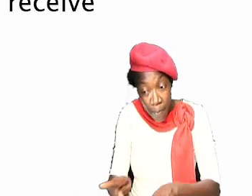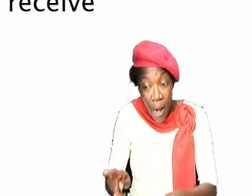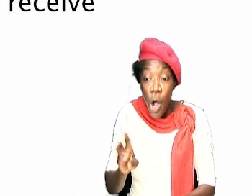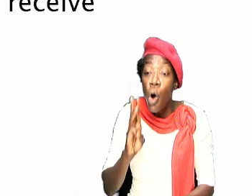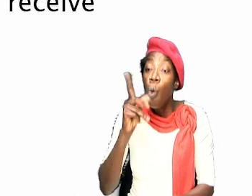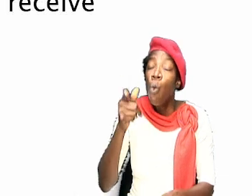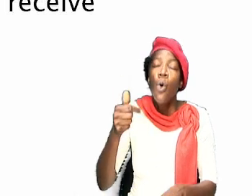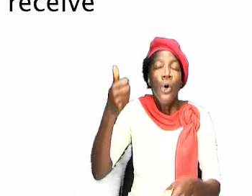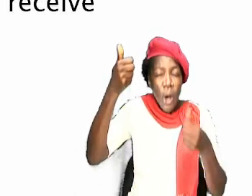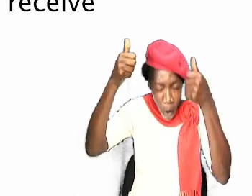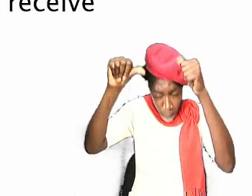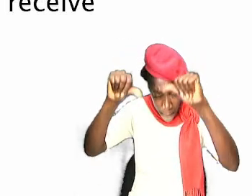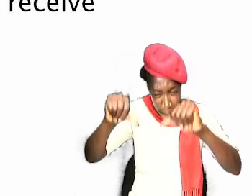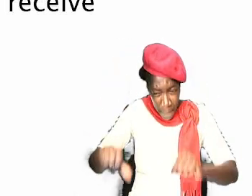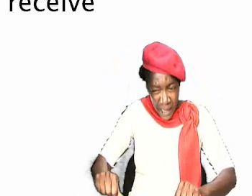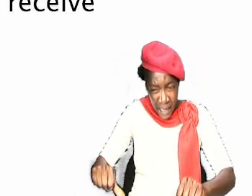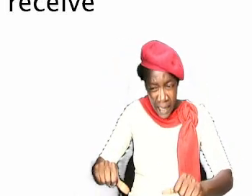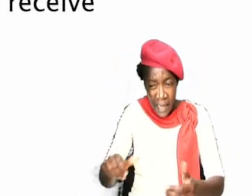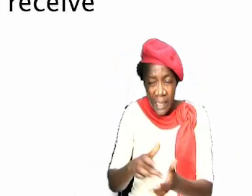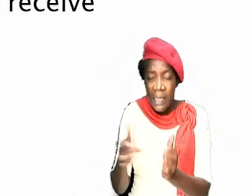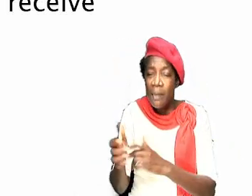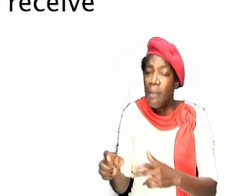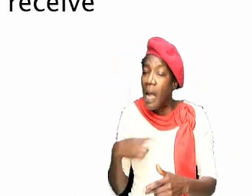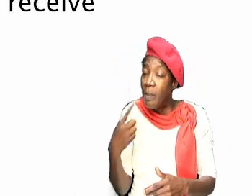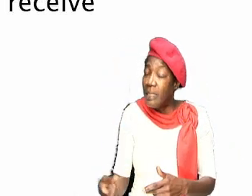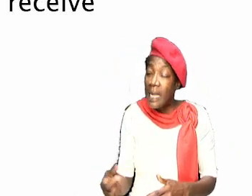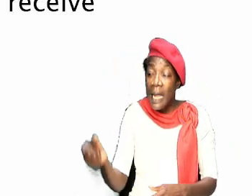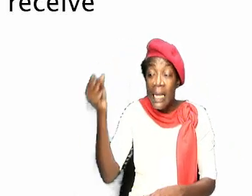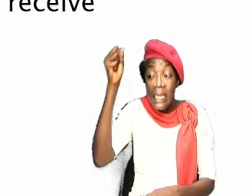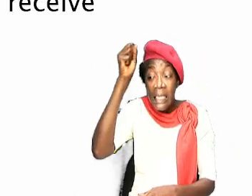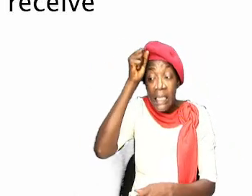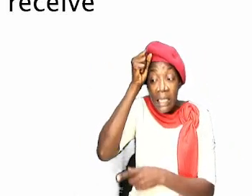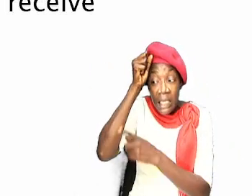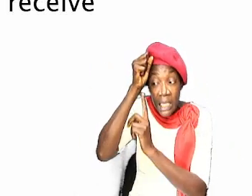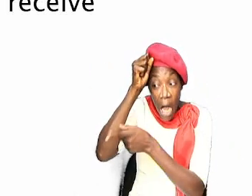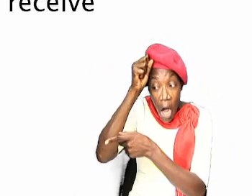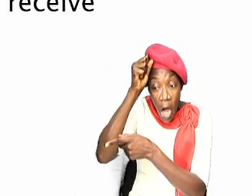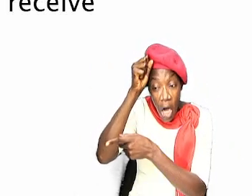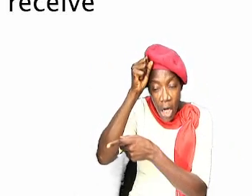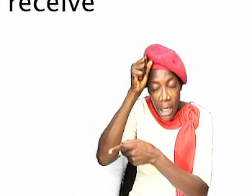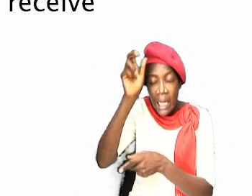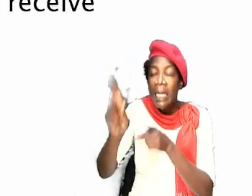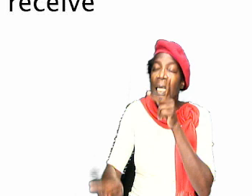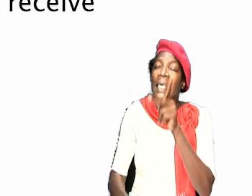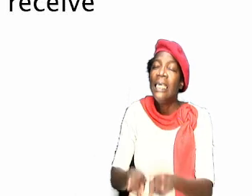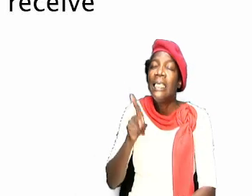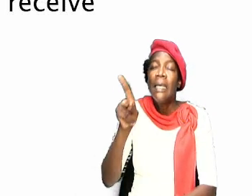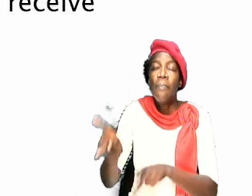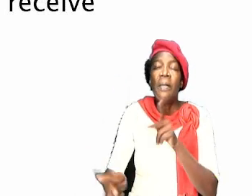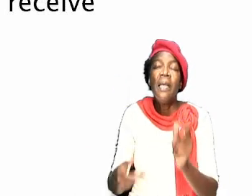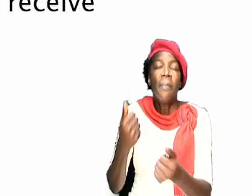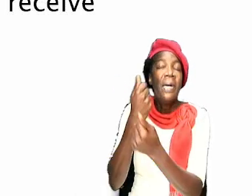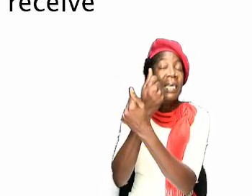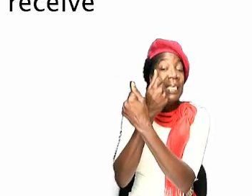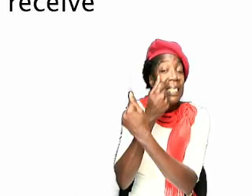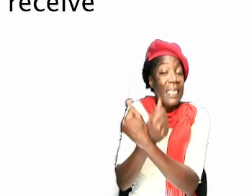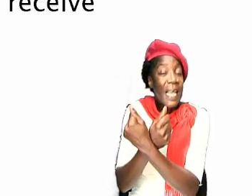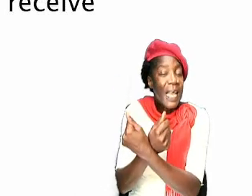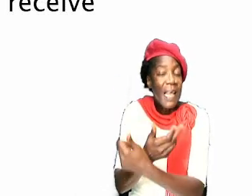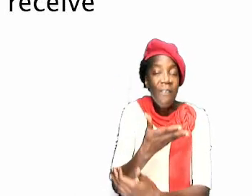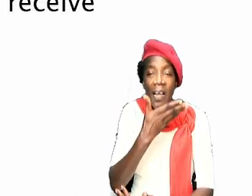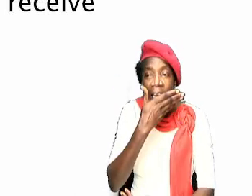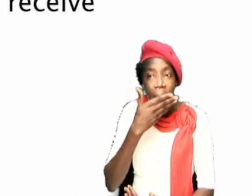him. So the Bible was right when it said Saul and the people save the best